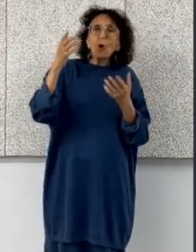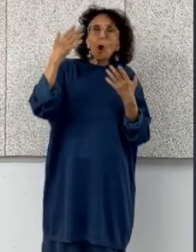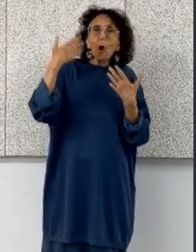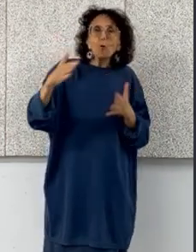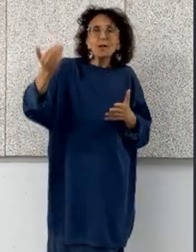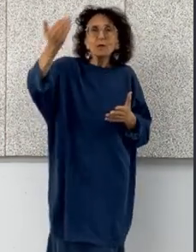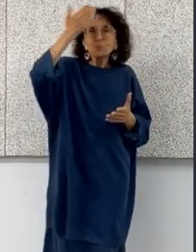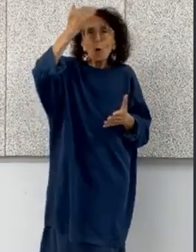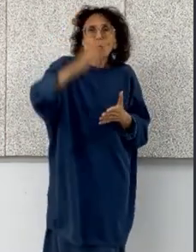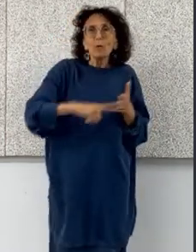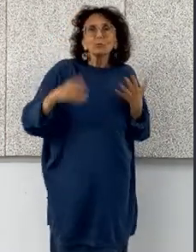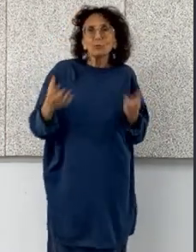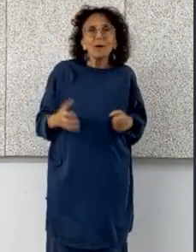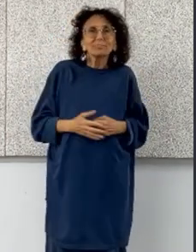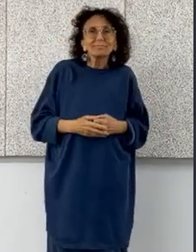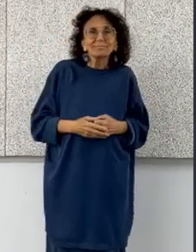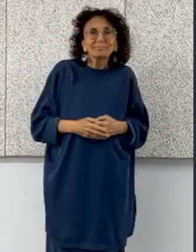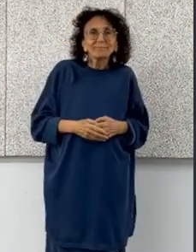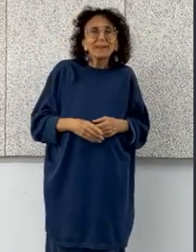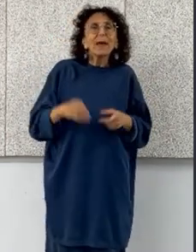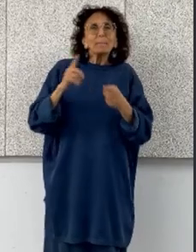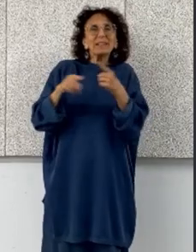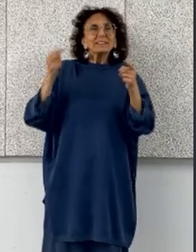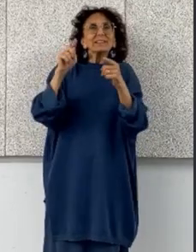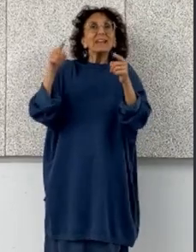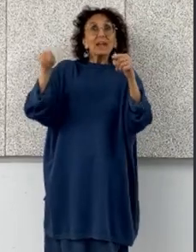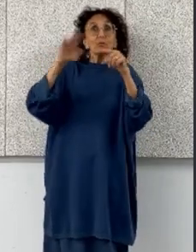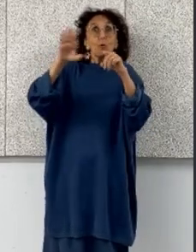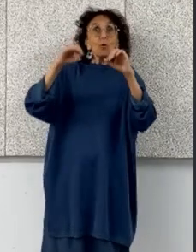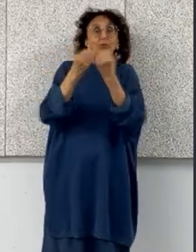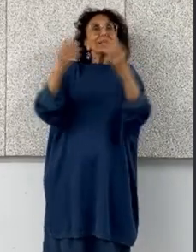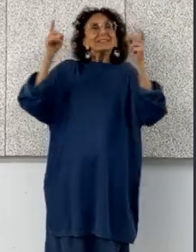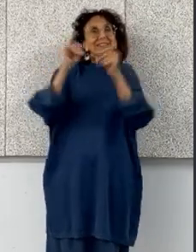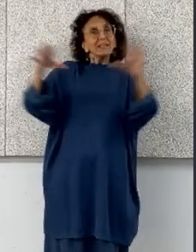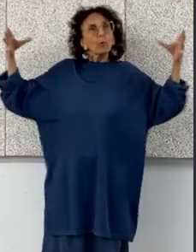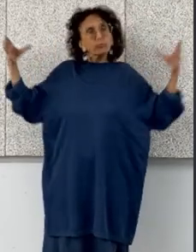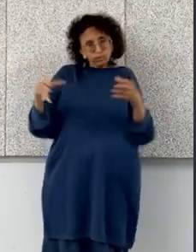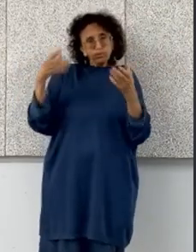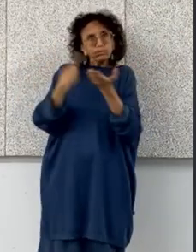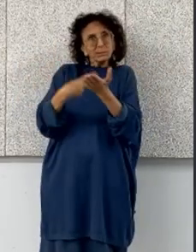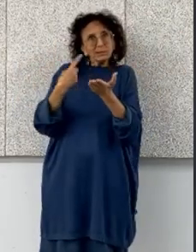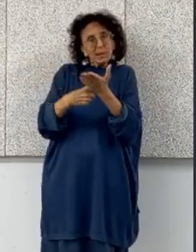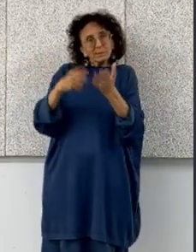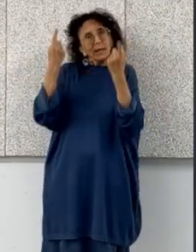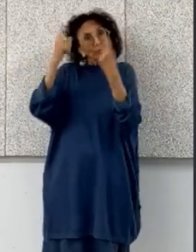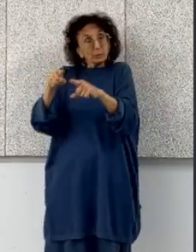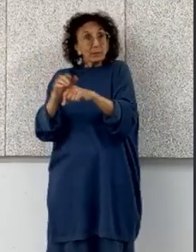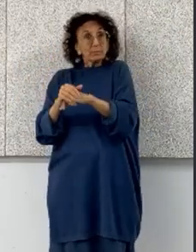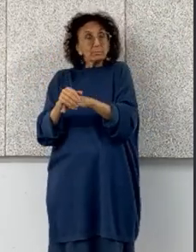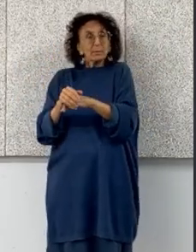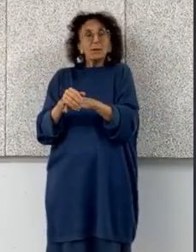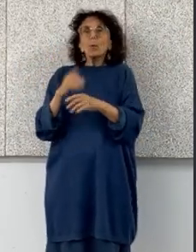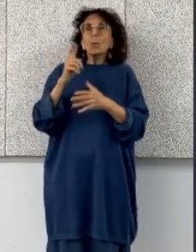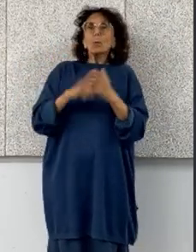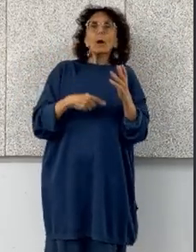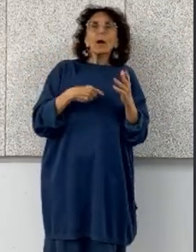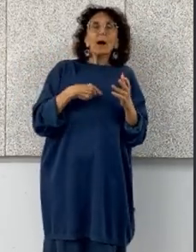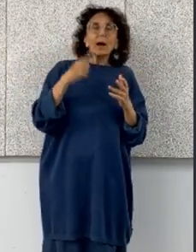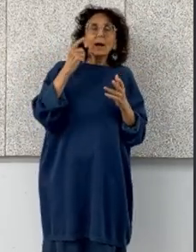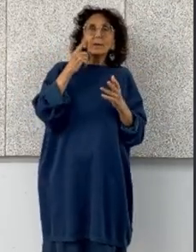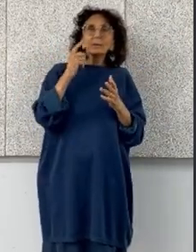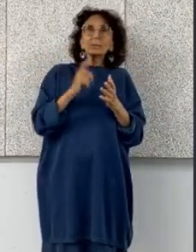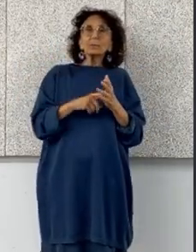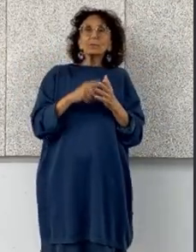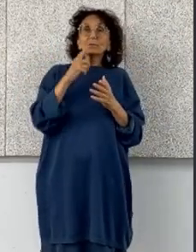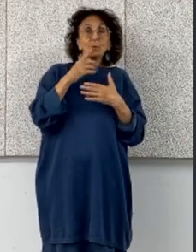ask, and it means everyone has had to gather and discuss. And one thing in particular I noticed that did